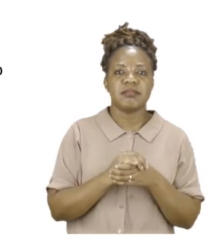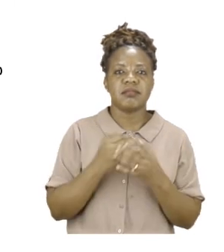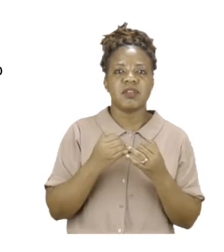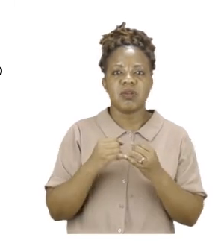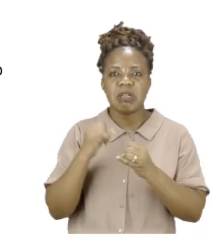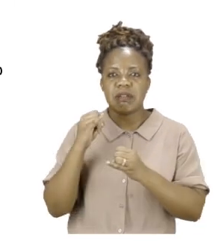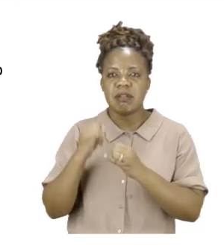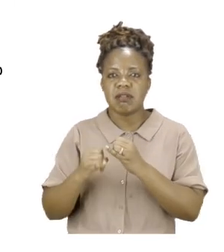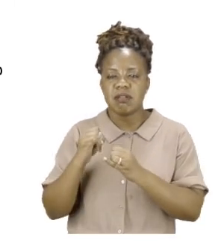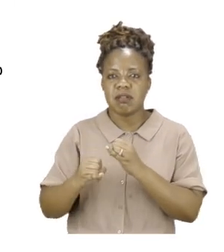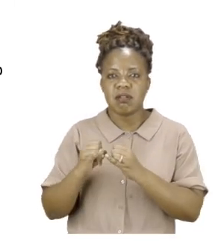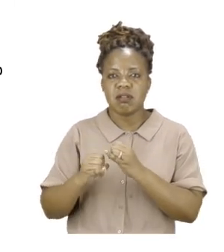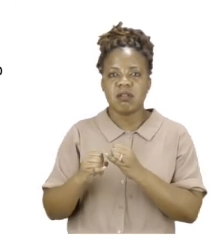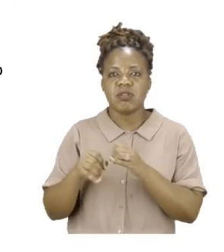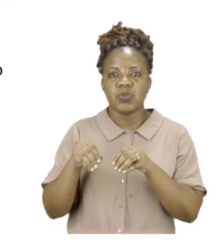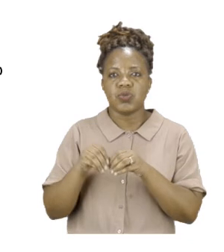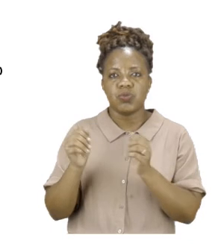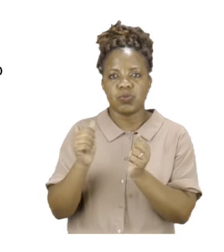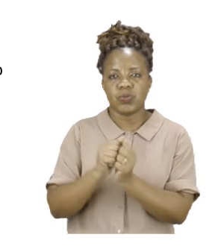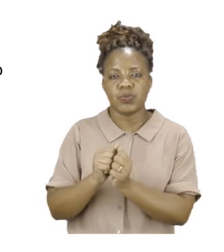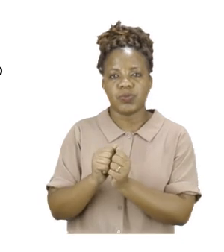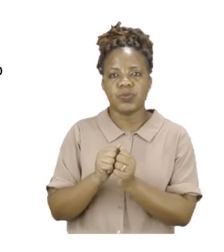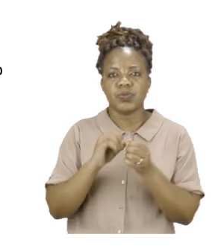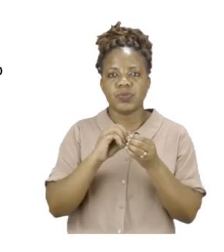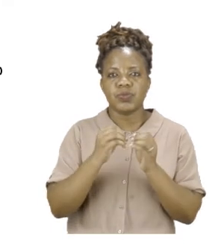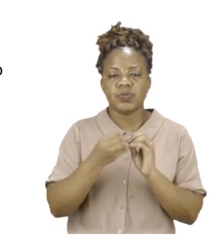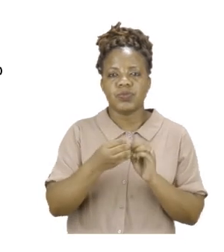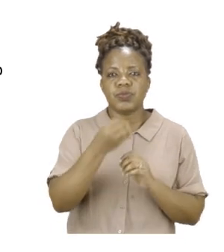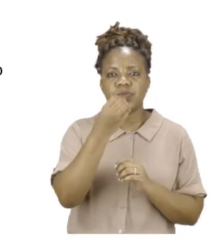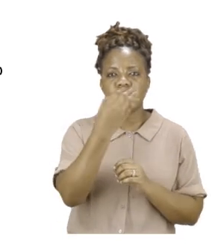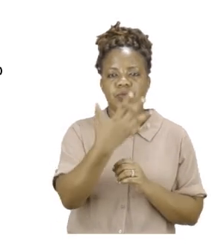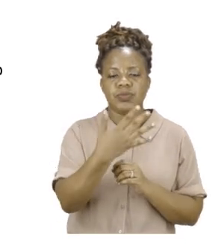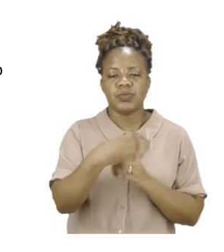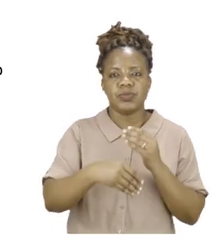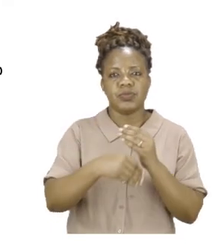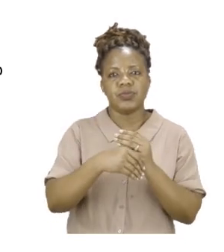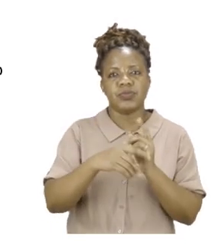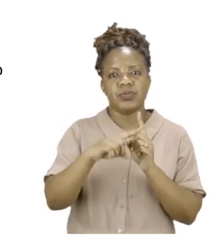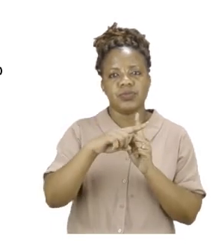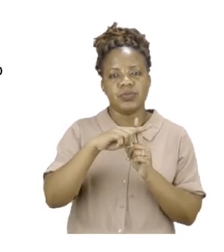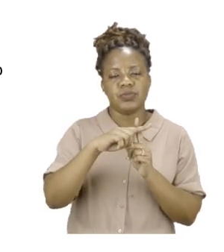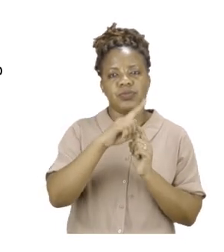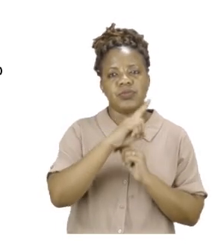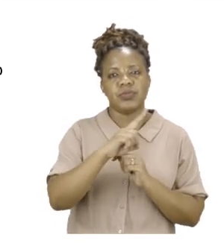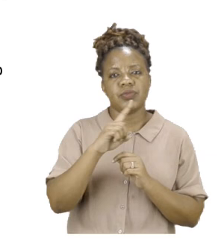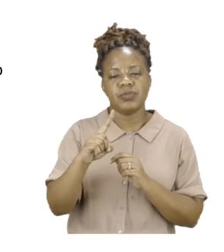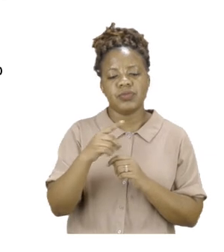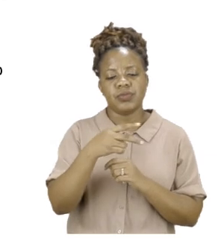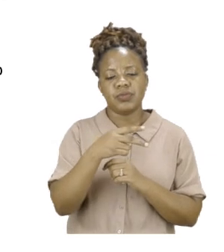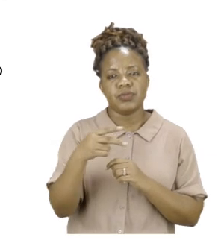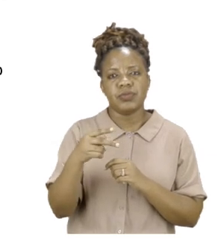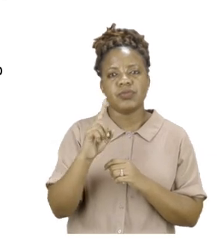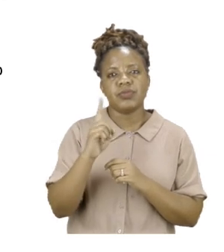together, where it says 5 plus 11 equals dash. So let us